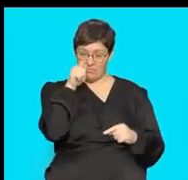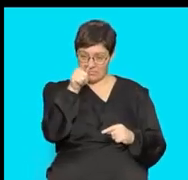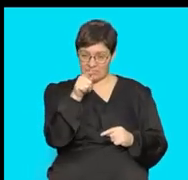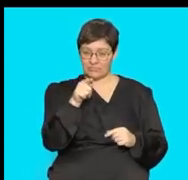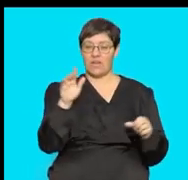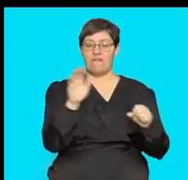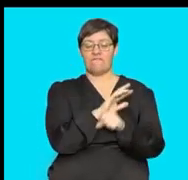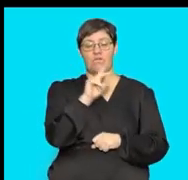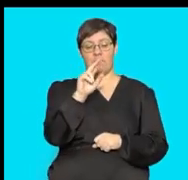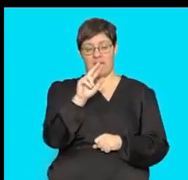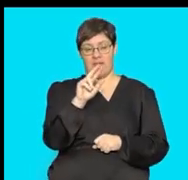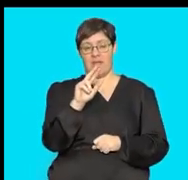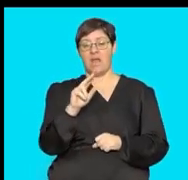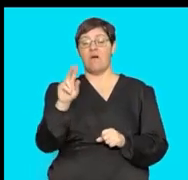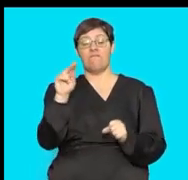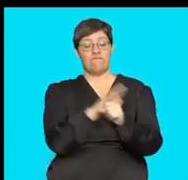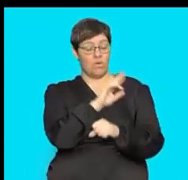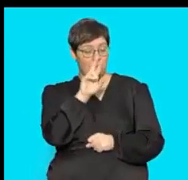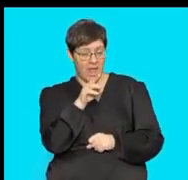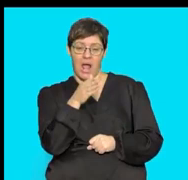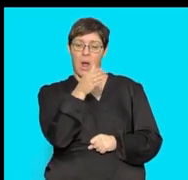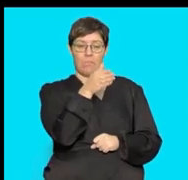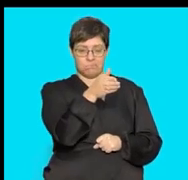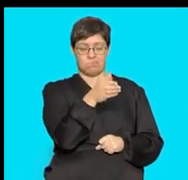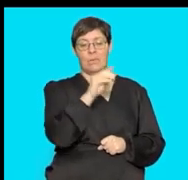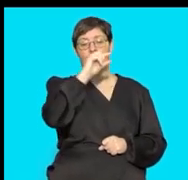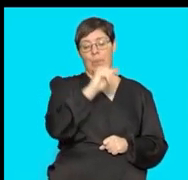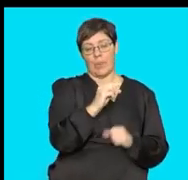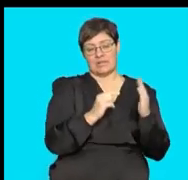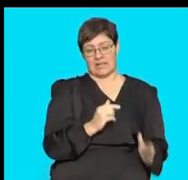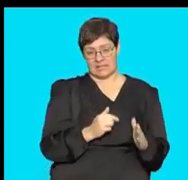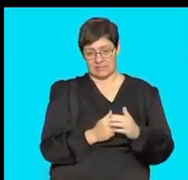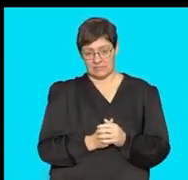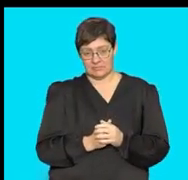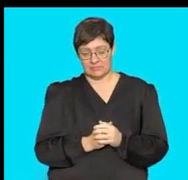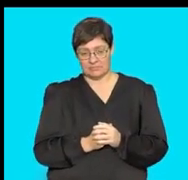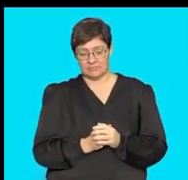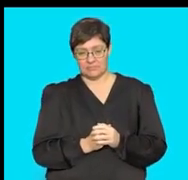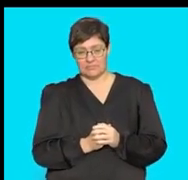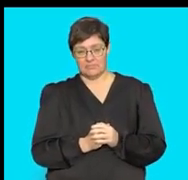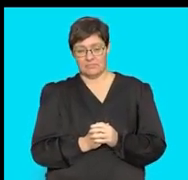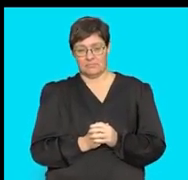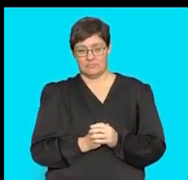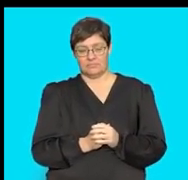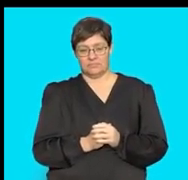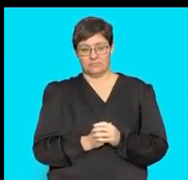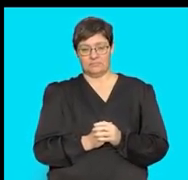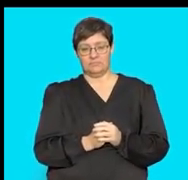diagram, here's our full pair, and our full pair contained the smaller of the two